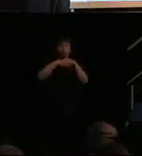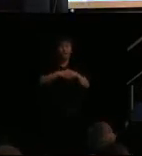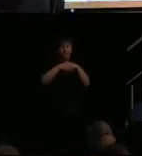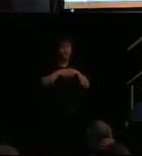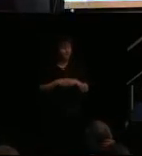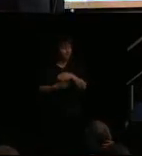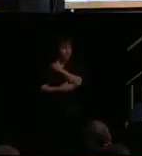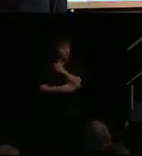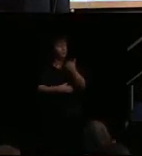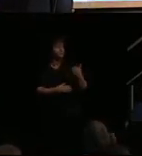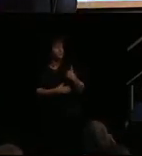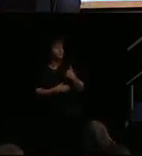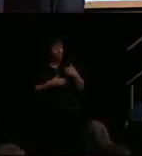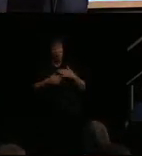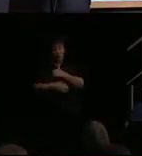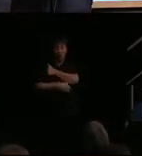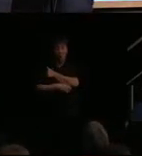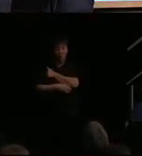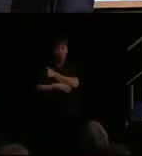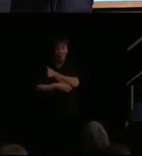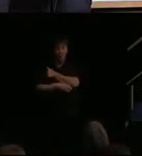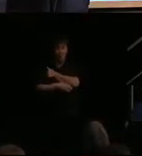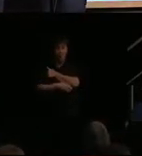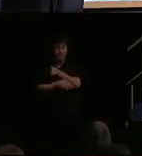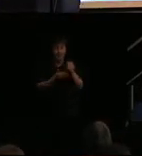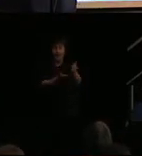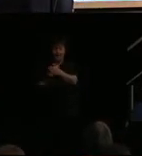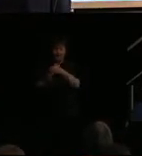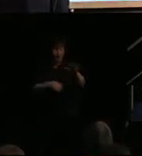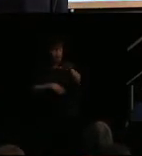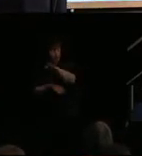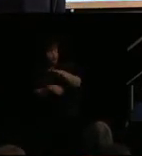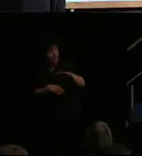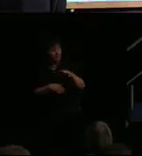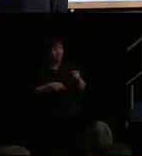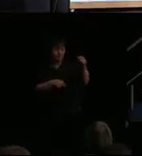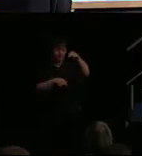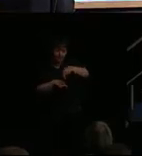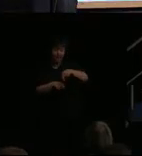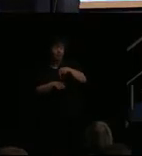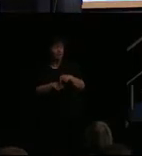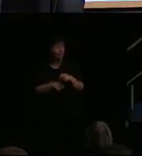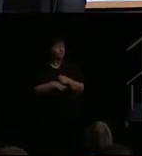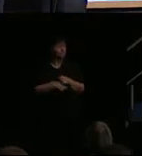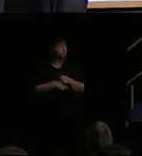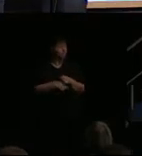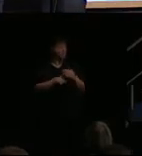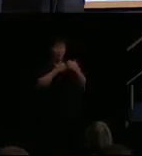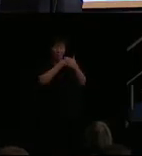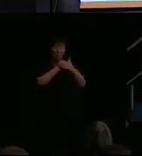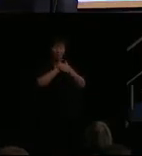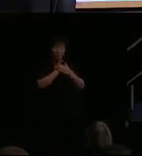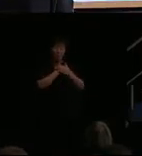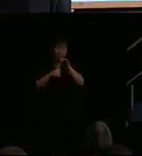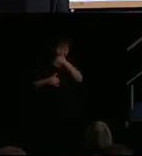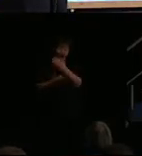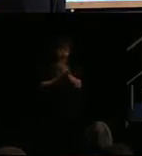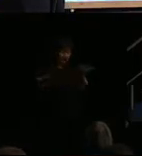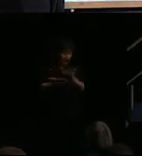this morning. I really hope that this is a safe space for you to be this morning. But more than